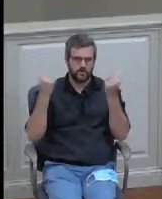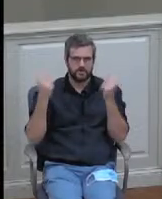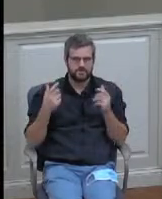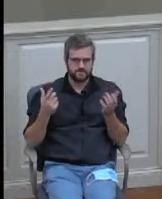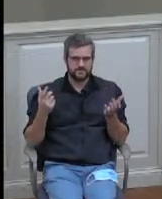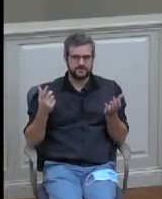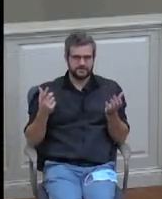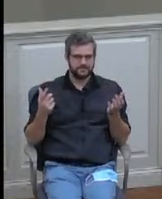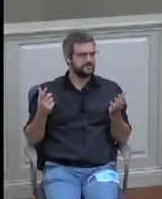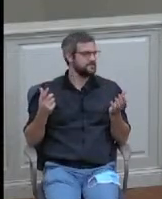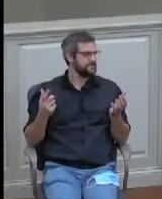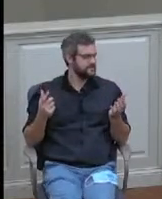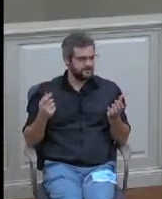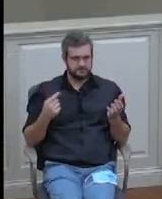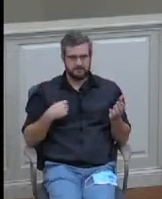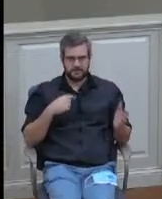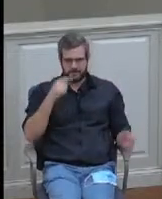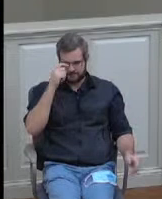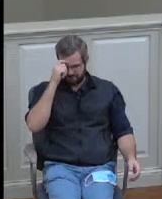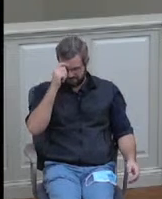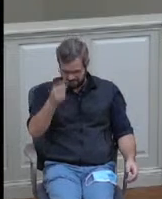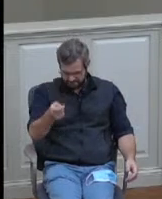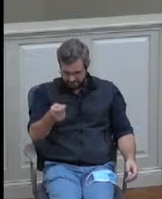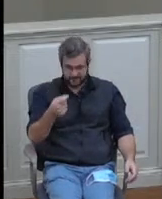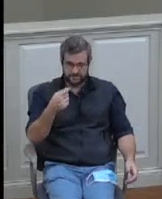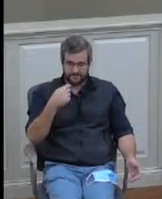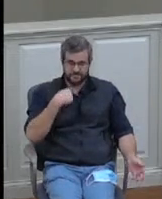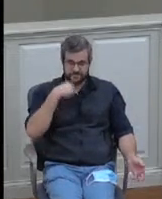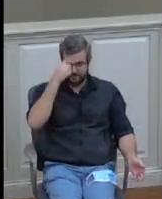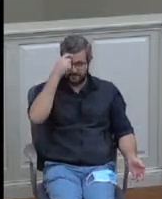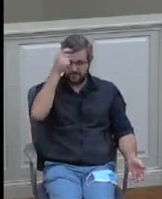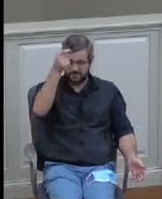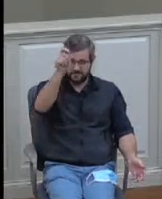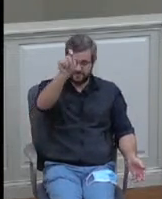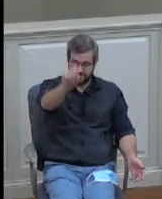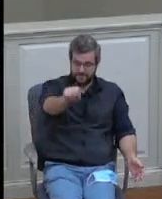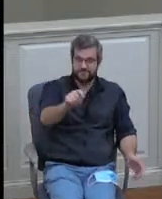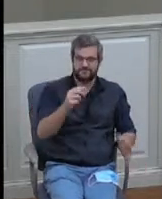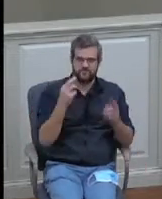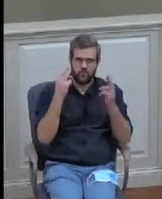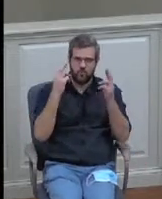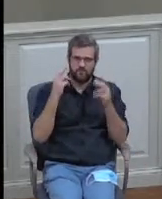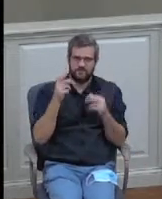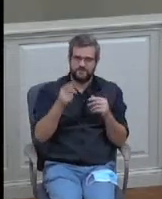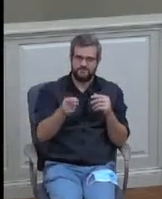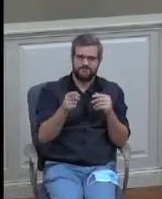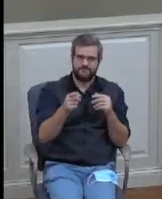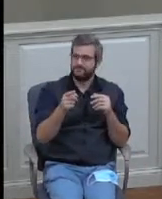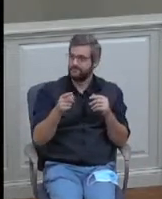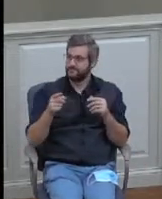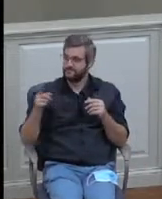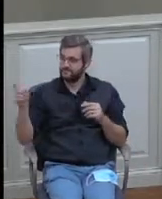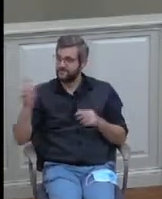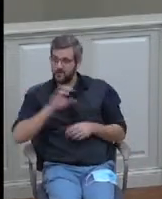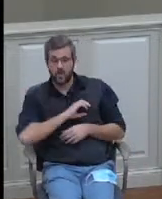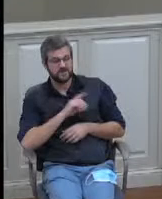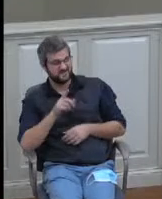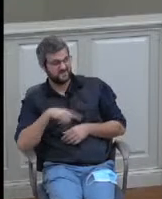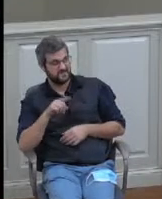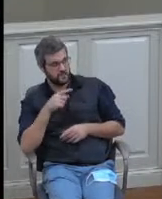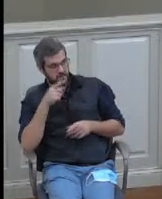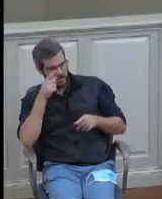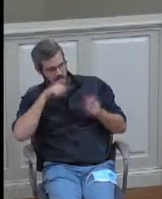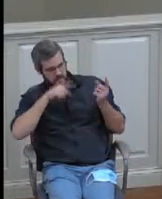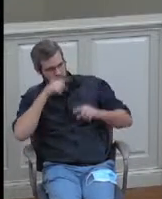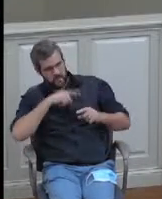I took my hat off and just left it there for him, because, hopefully that Hey, that's Marshall, they his. did that on purpose. Yeah, I know, that's what